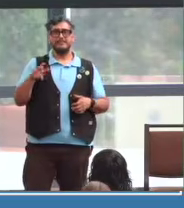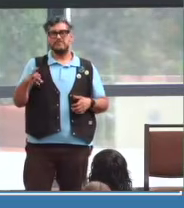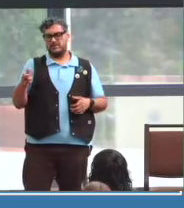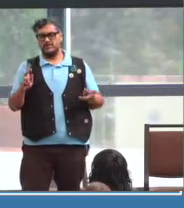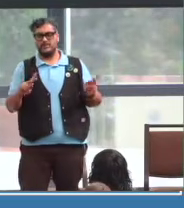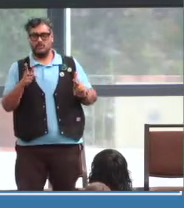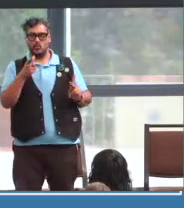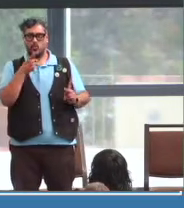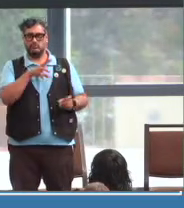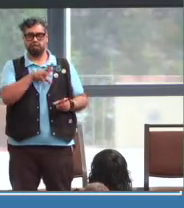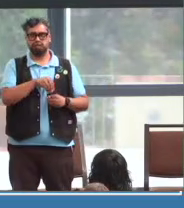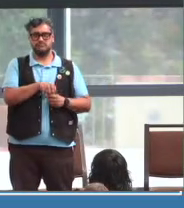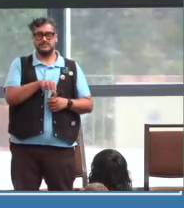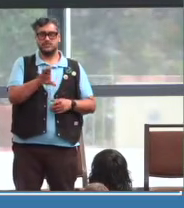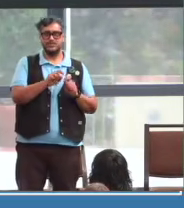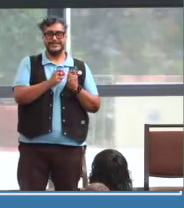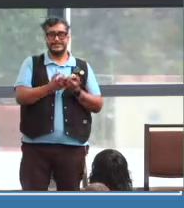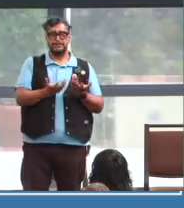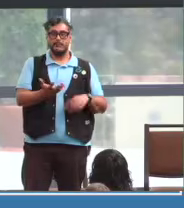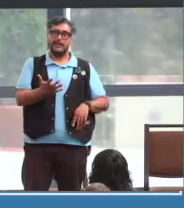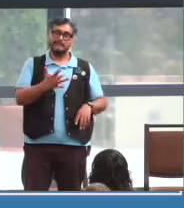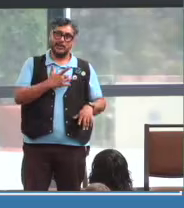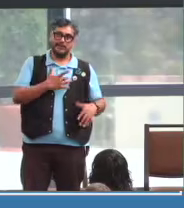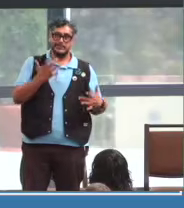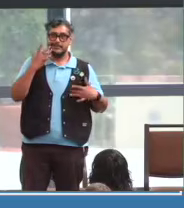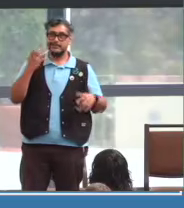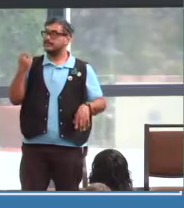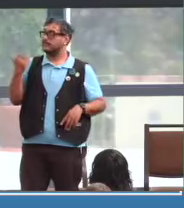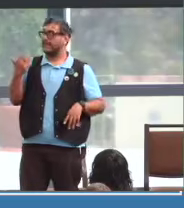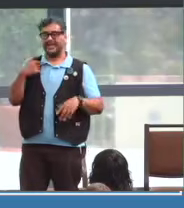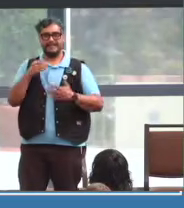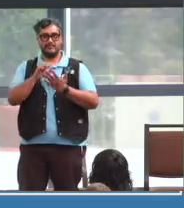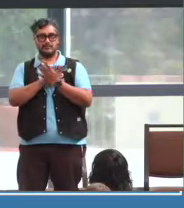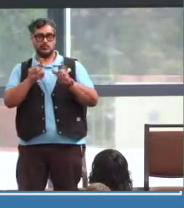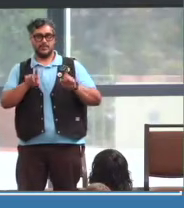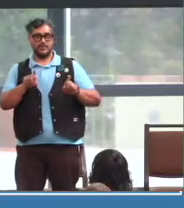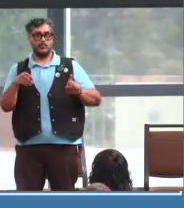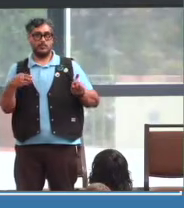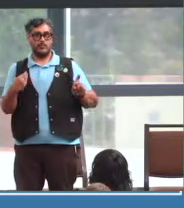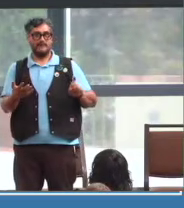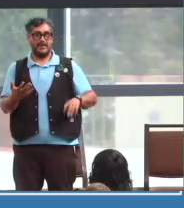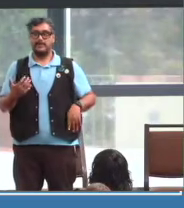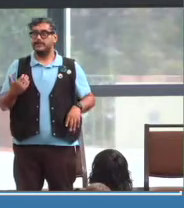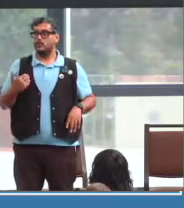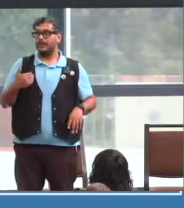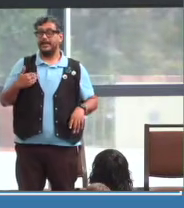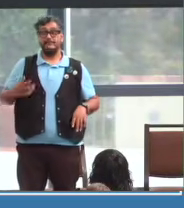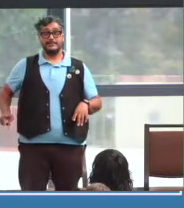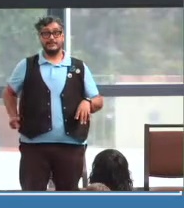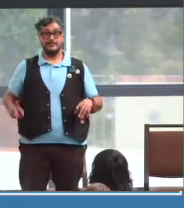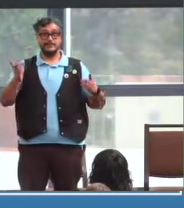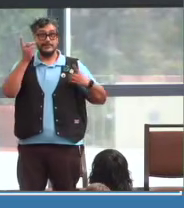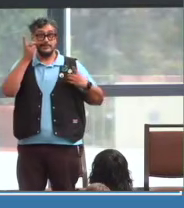case. And of course, there's the cardiovascular disease and the screening that we provide for that. There is the kidney disease